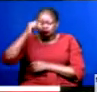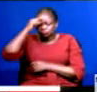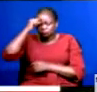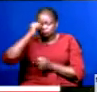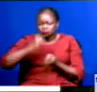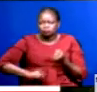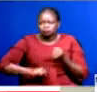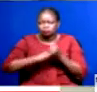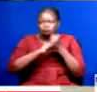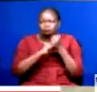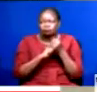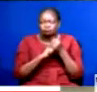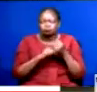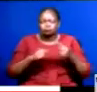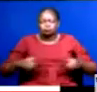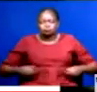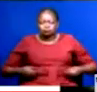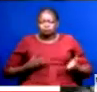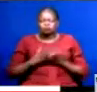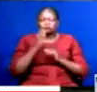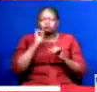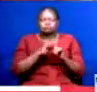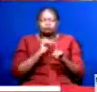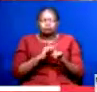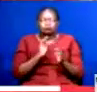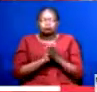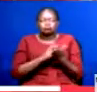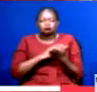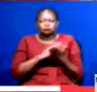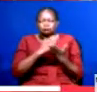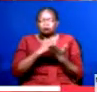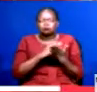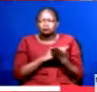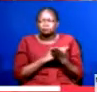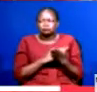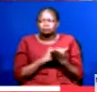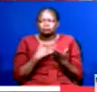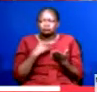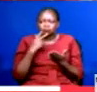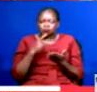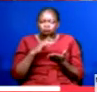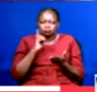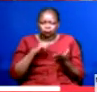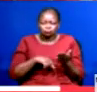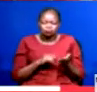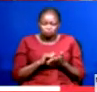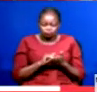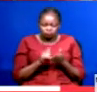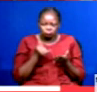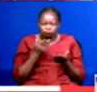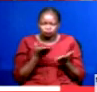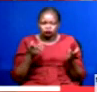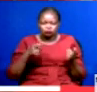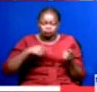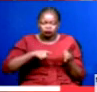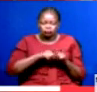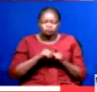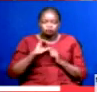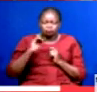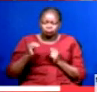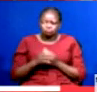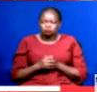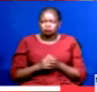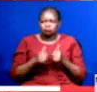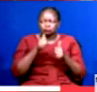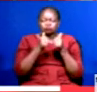supporting young entrepreneurs through mentorship and funding programs. We want to see what is that which is there for us as counties, which